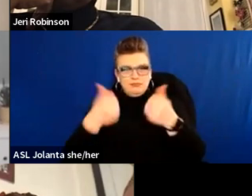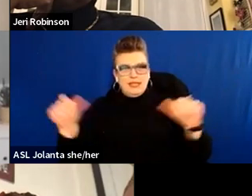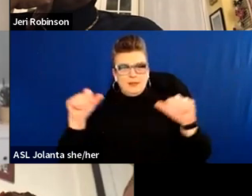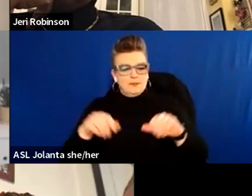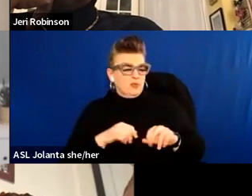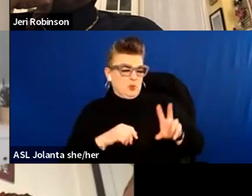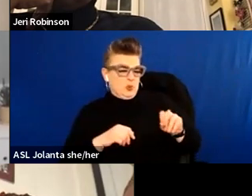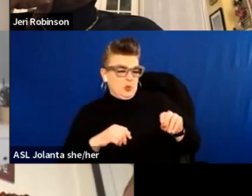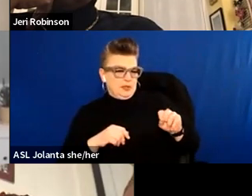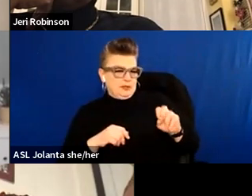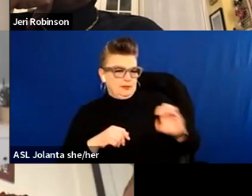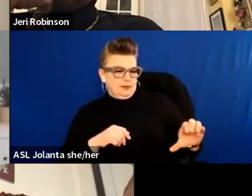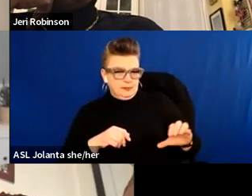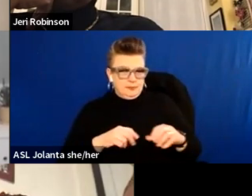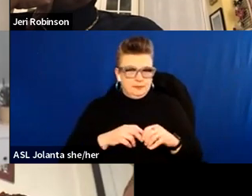meanwhile